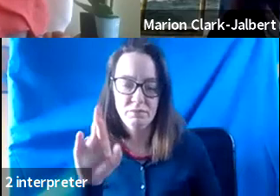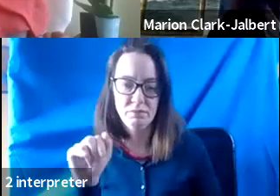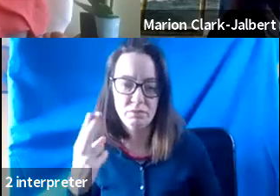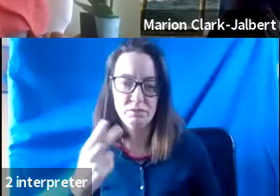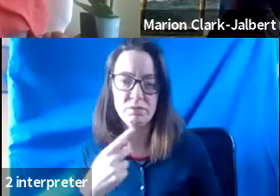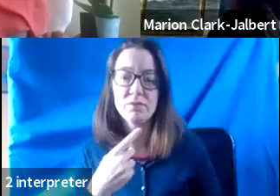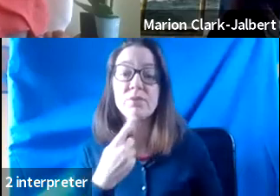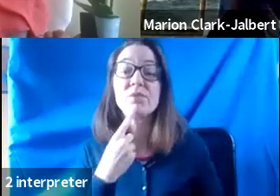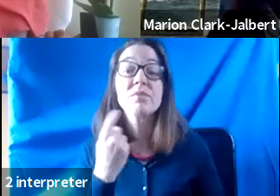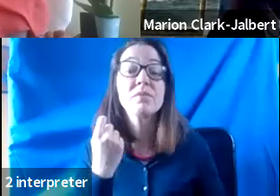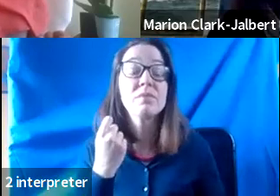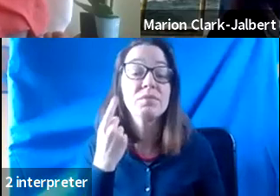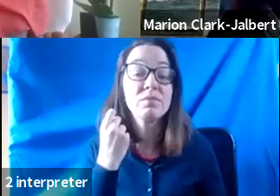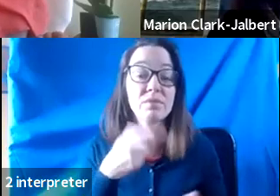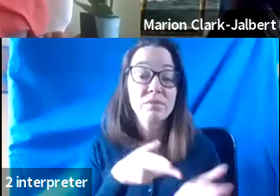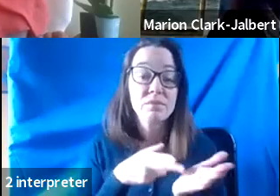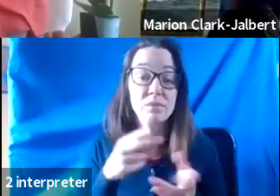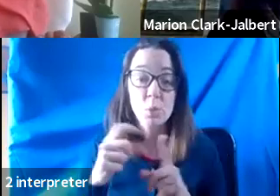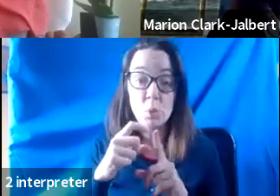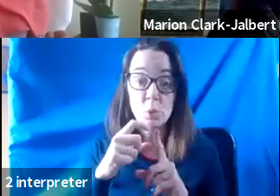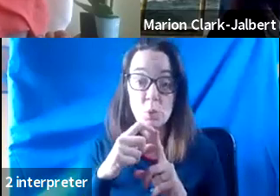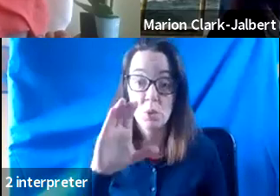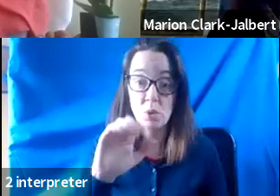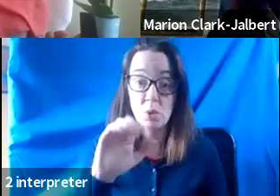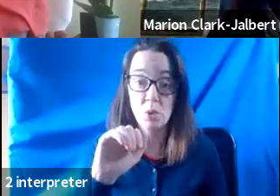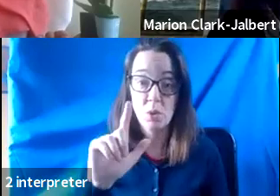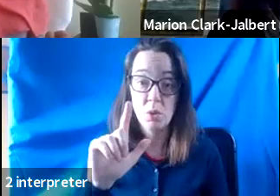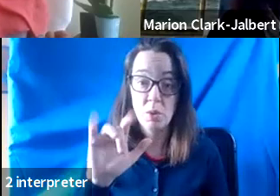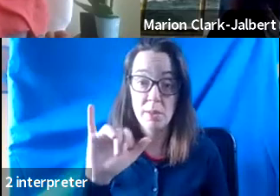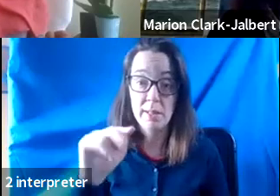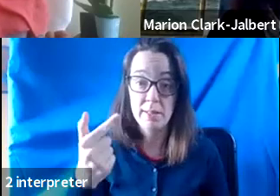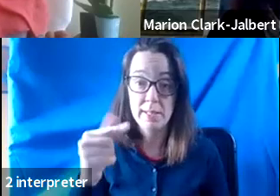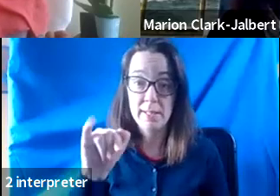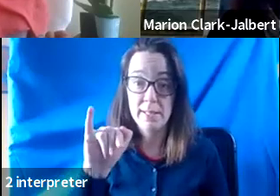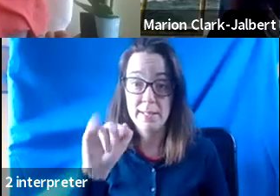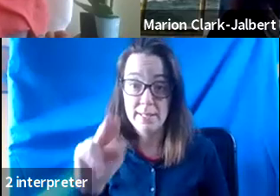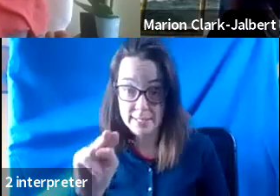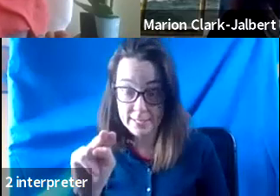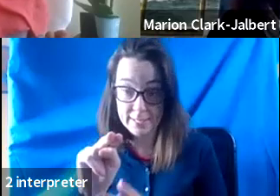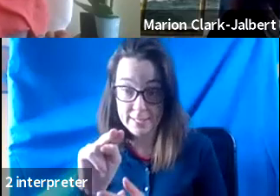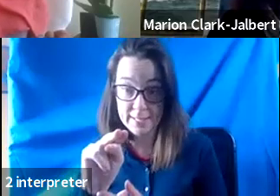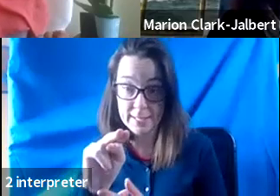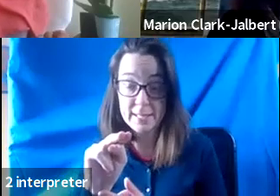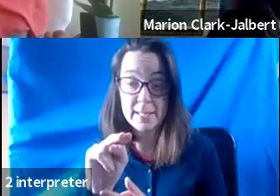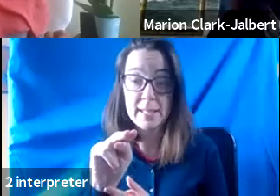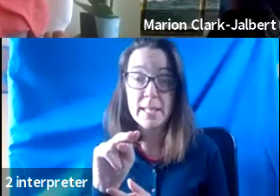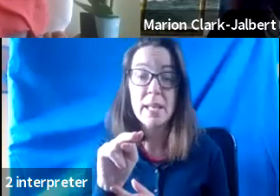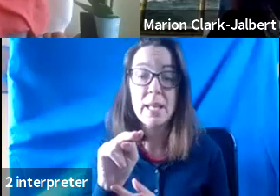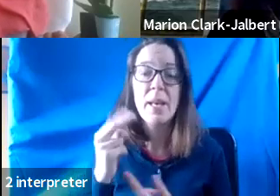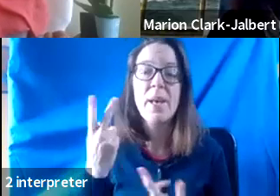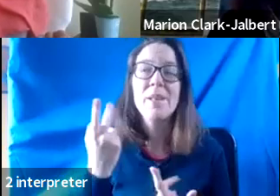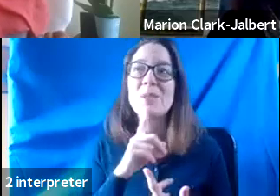coined the term calling in, has this wonderful quote that I'm not remembering off the top of my head, but I have it in the presentation about really we need to use